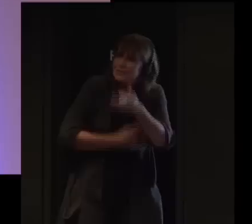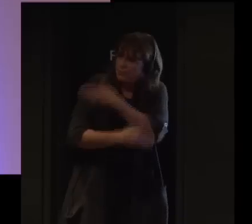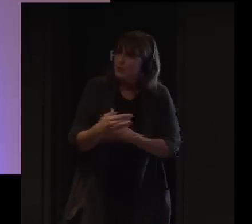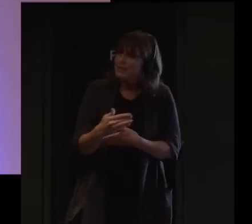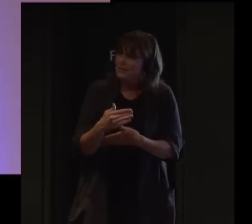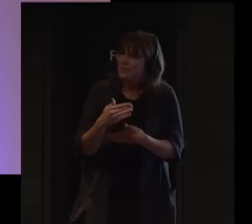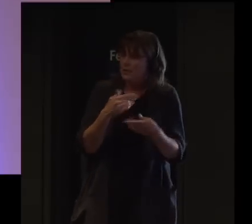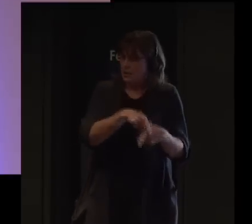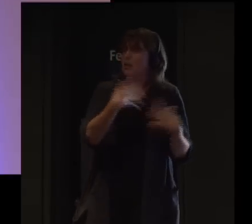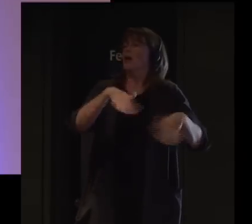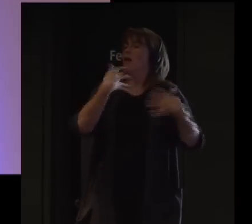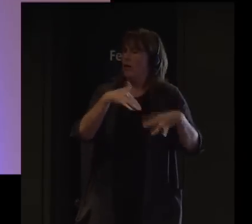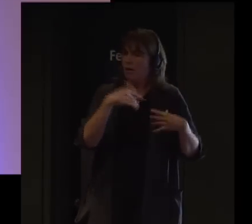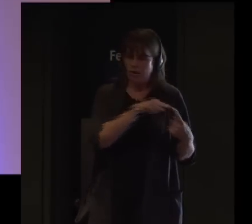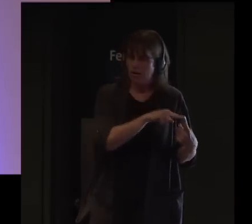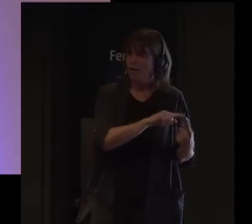said, during the